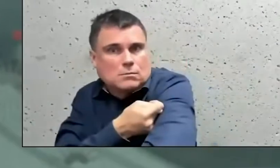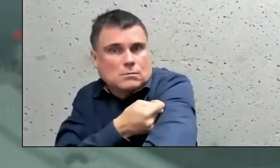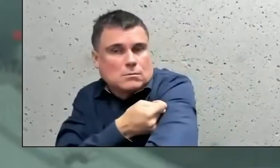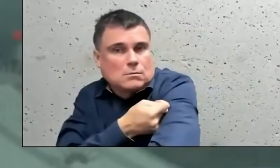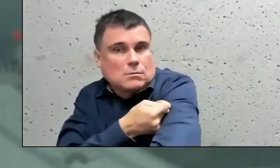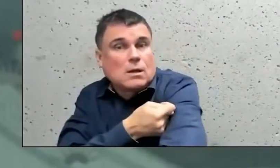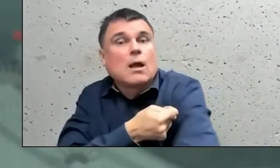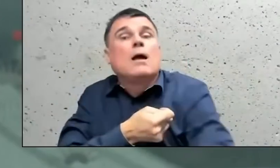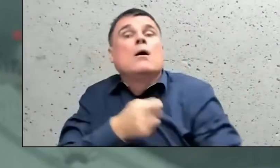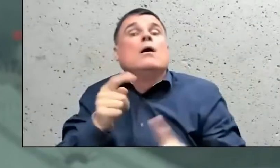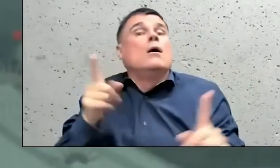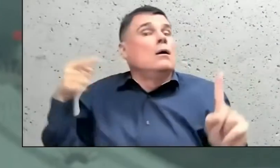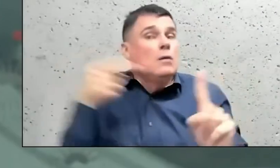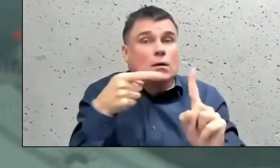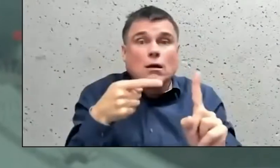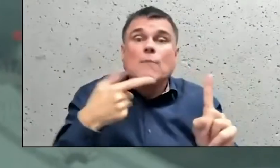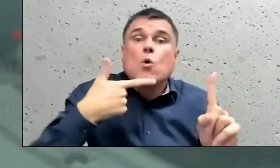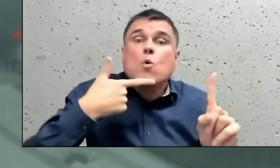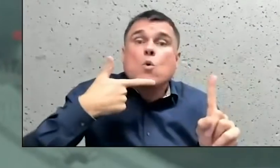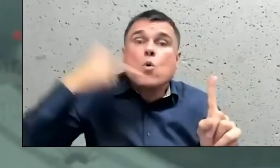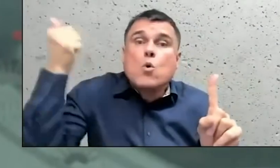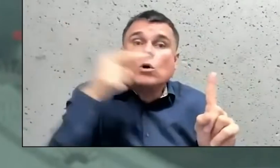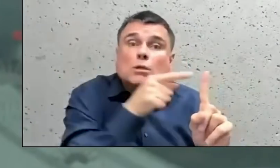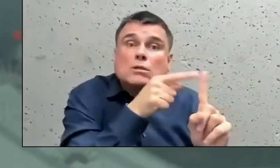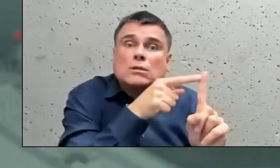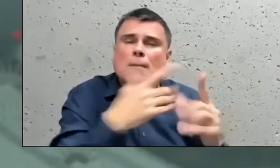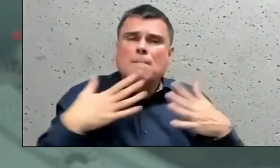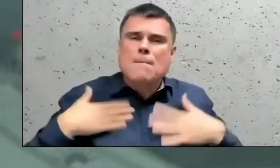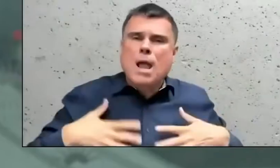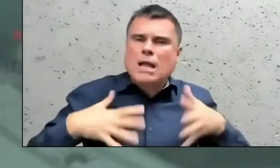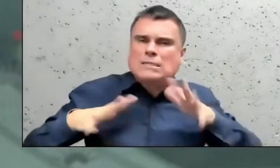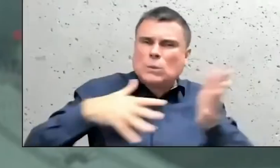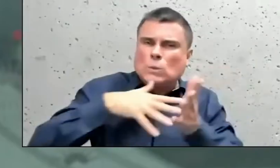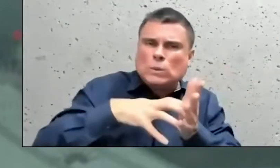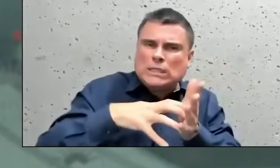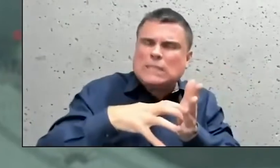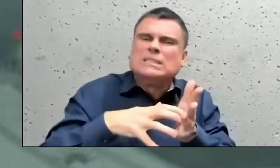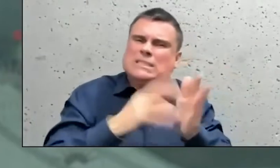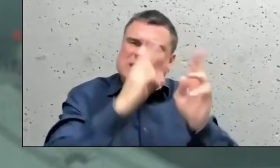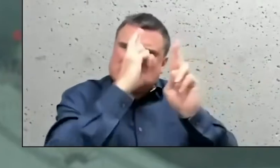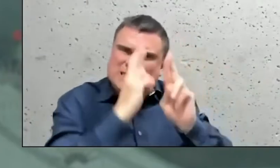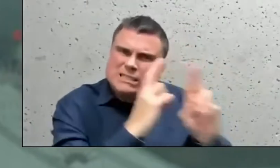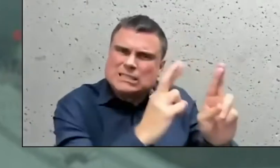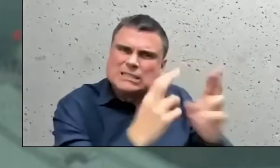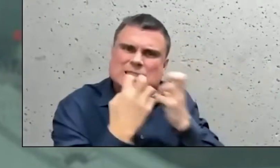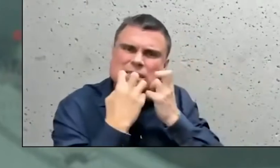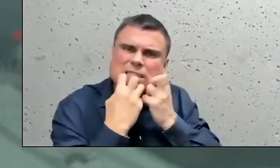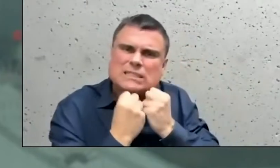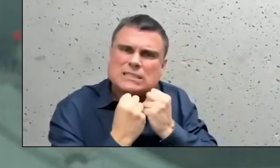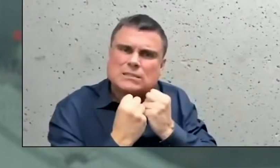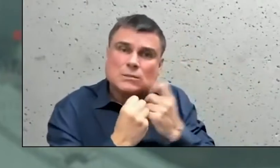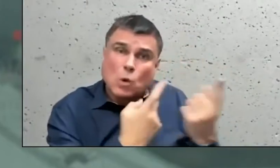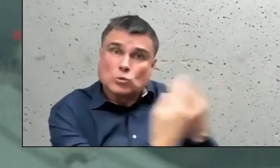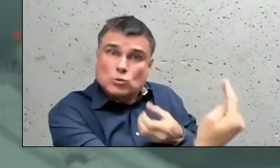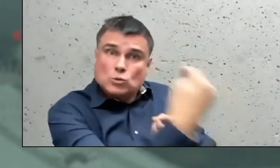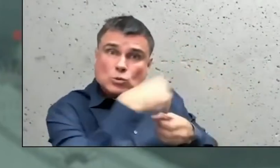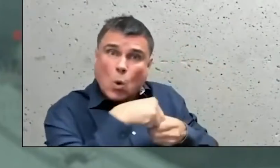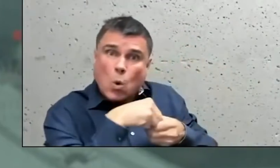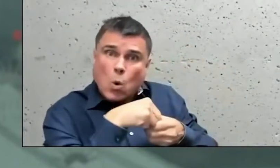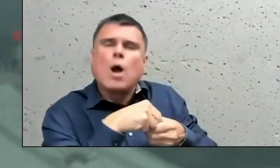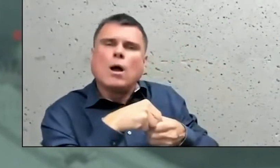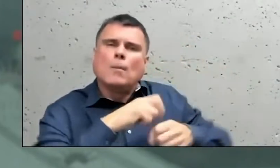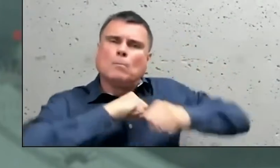system dysfunction. If they're joining you, you need to do more to protect them. And that means making sure everybody who can